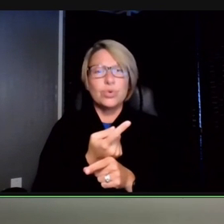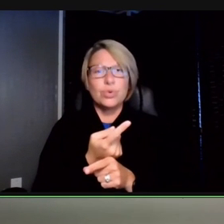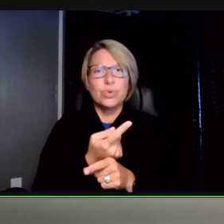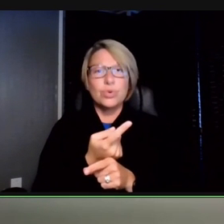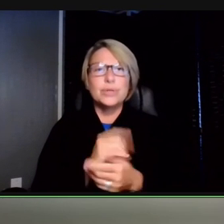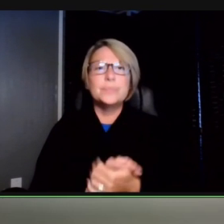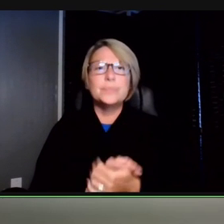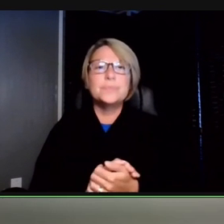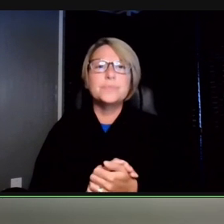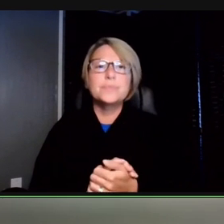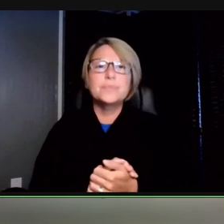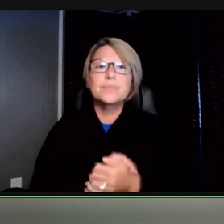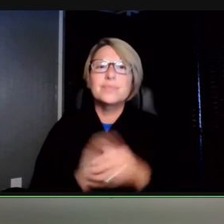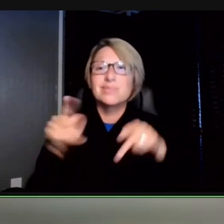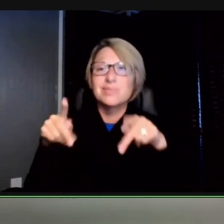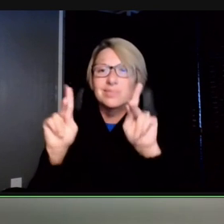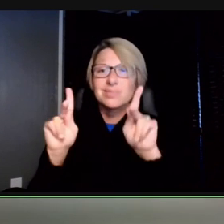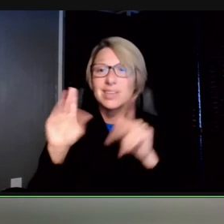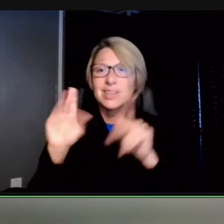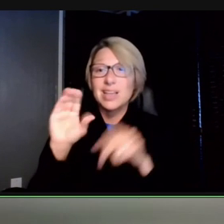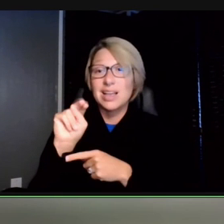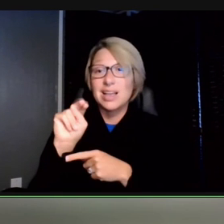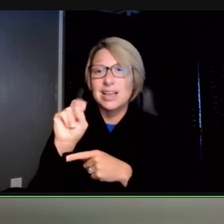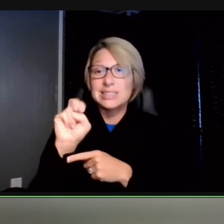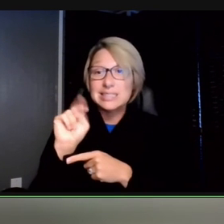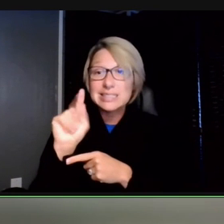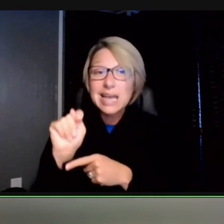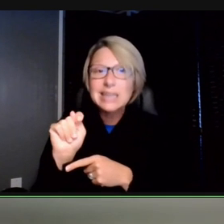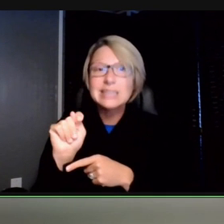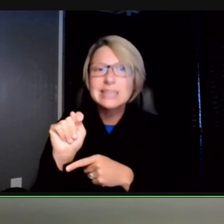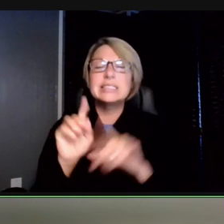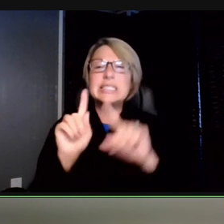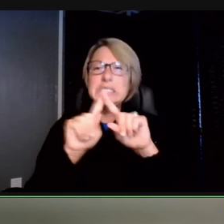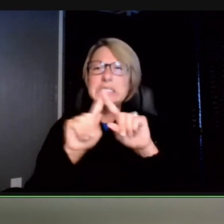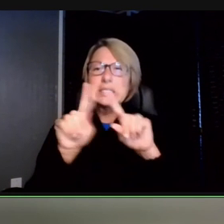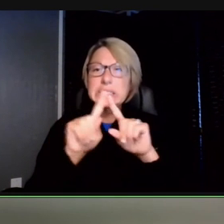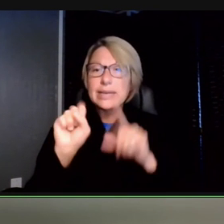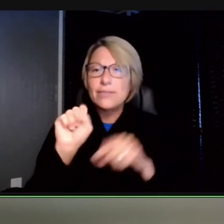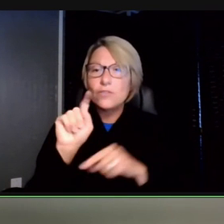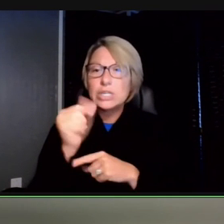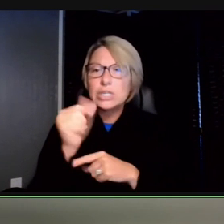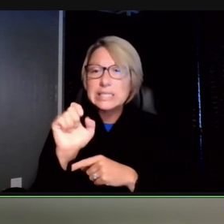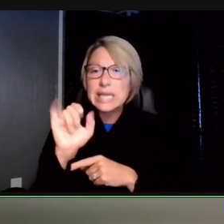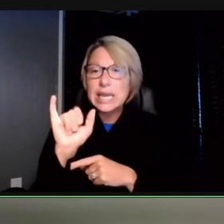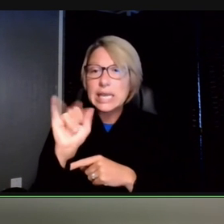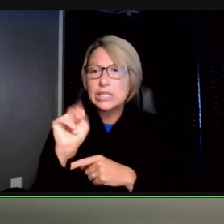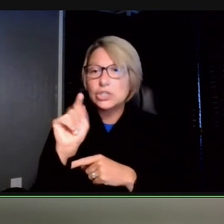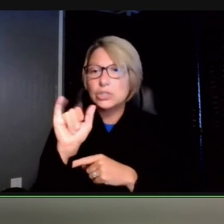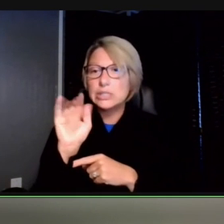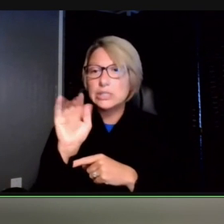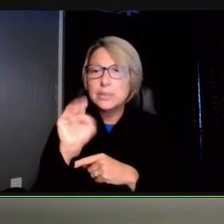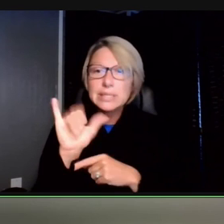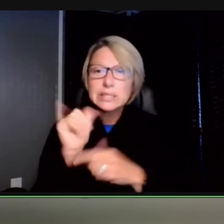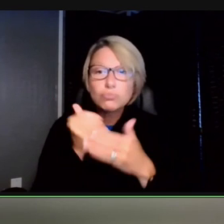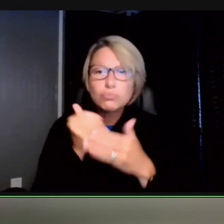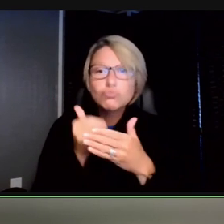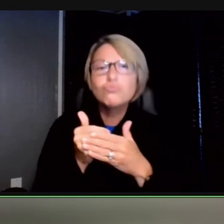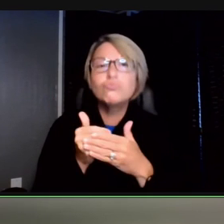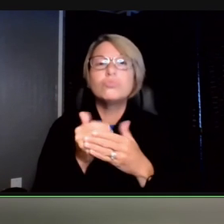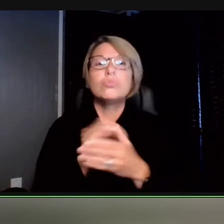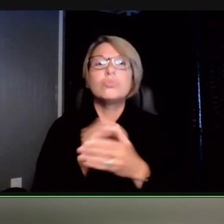about consent, stages of intimacy, what sexual intercourse could be,